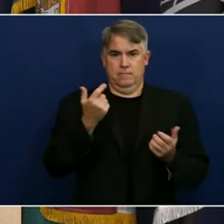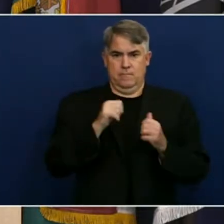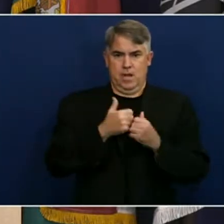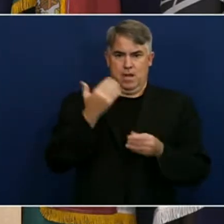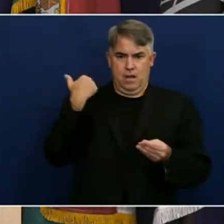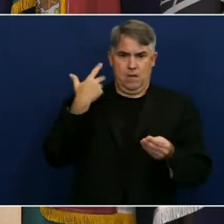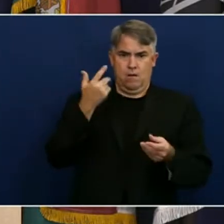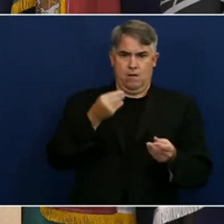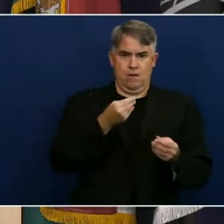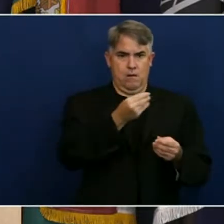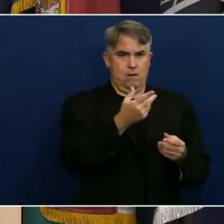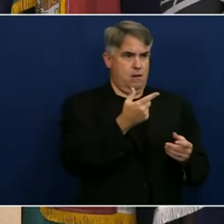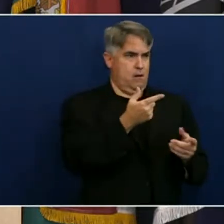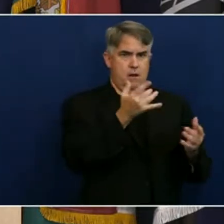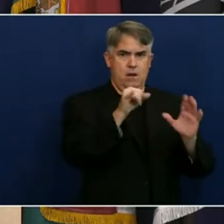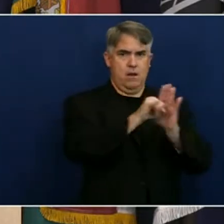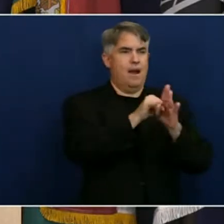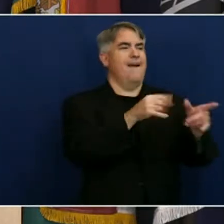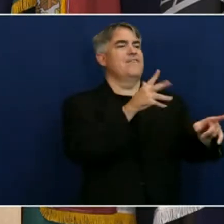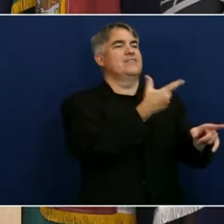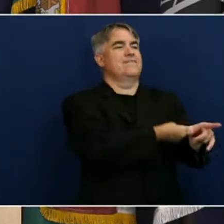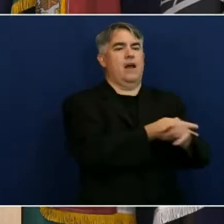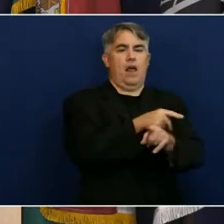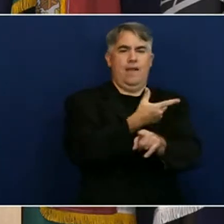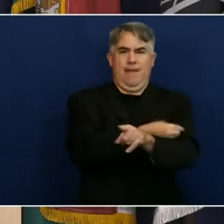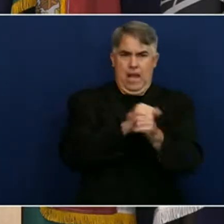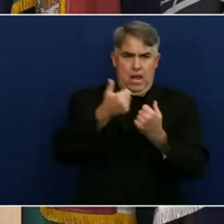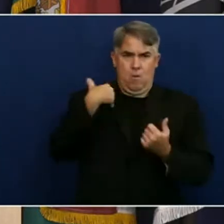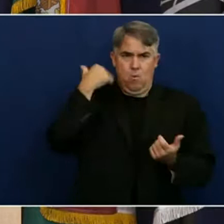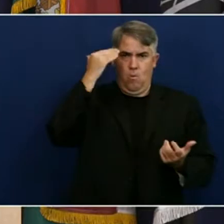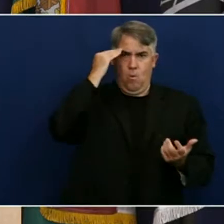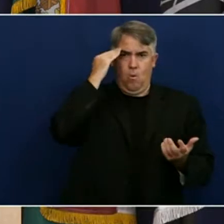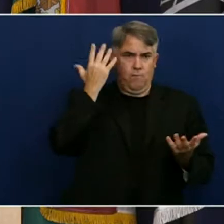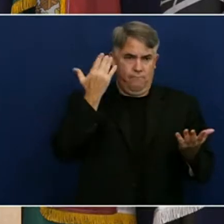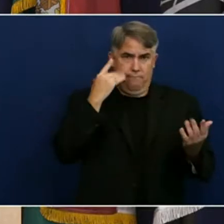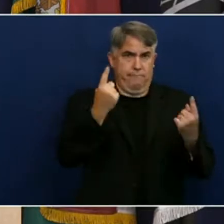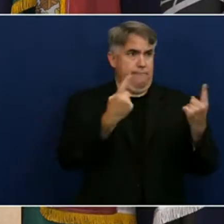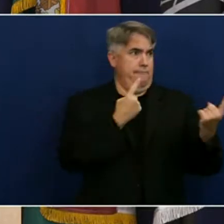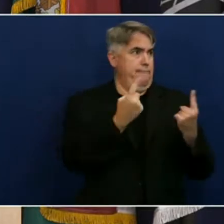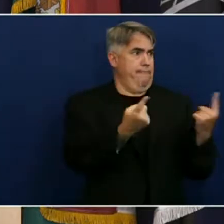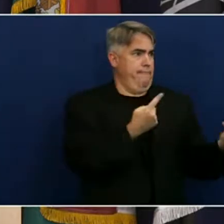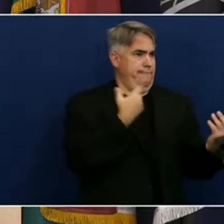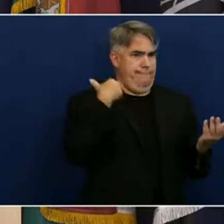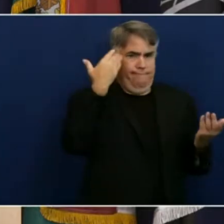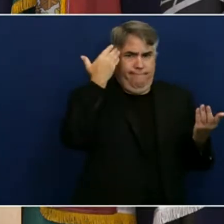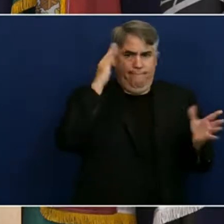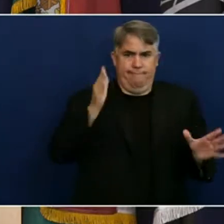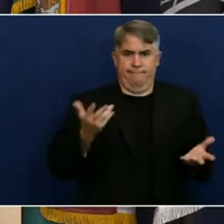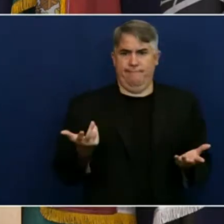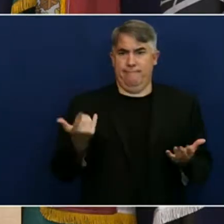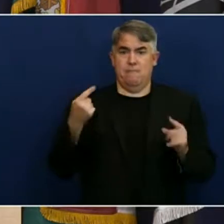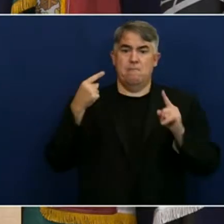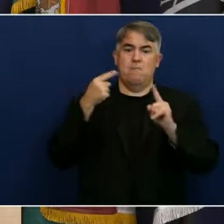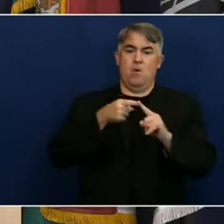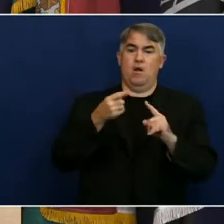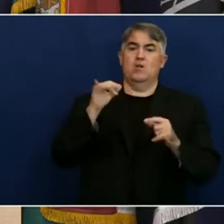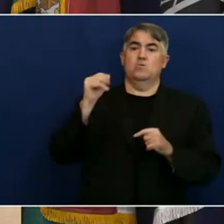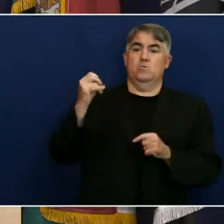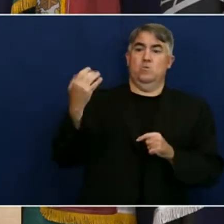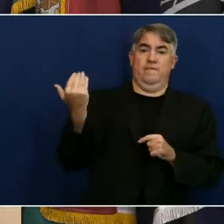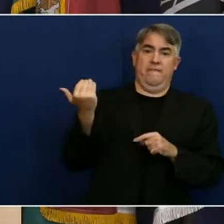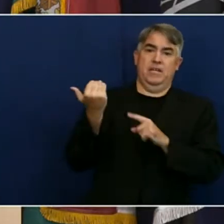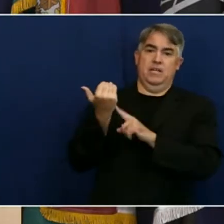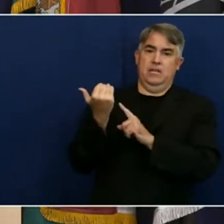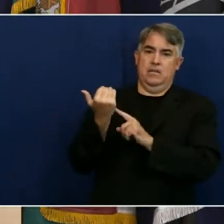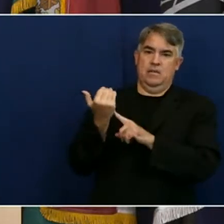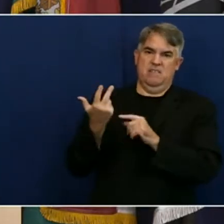to let us make sure everyone has the opportunity to get the vaccine, looking ahead towards the lifting of that June 15th right around the corner, I think is